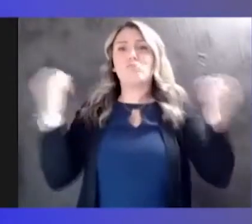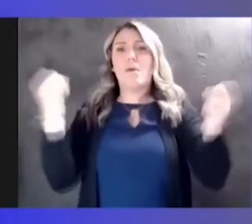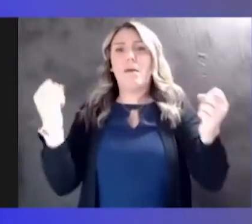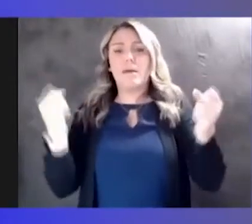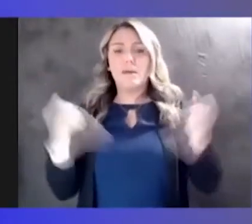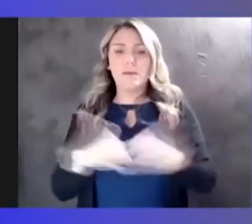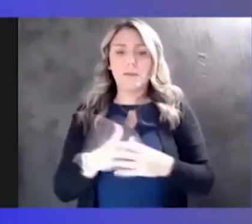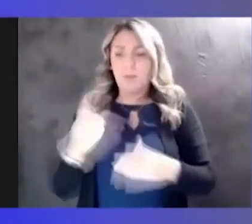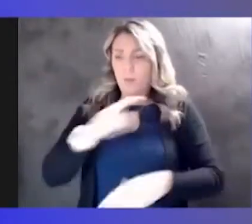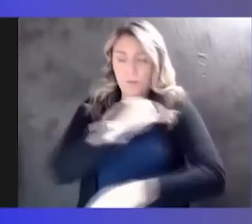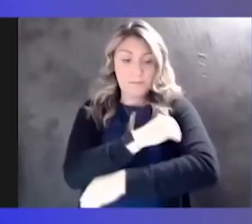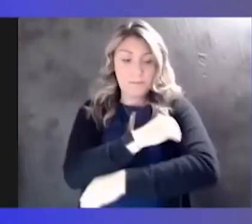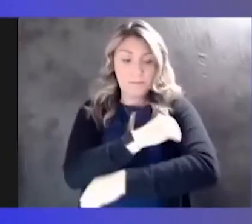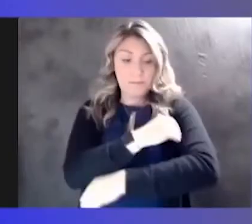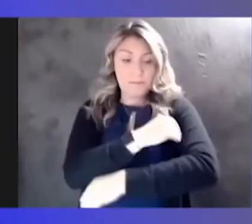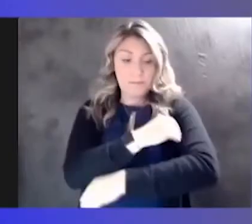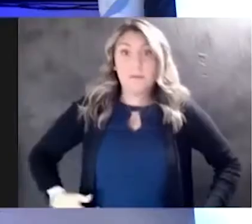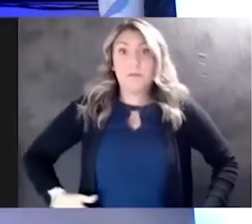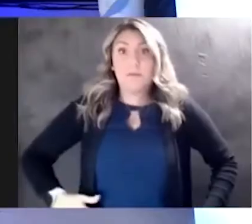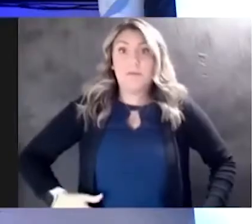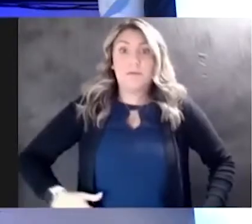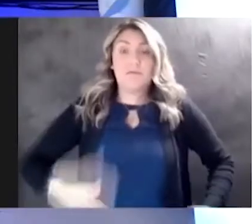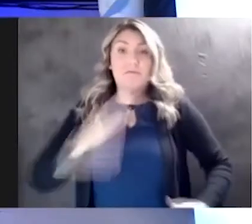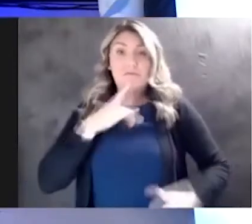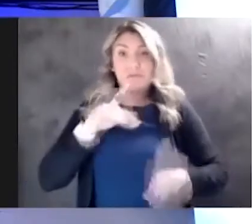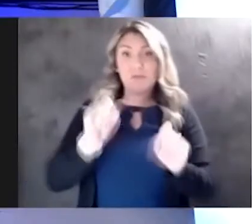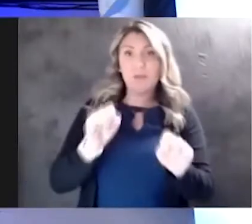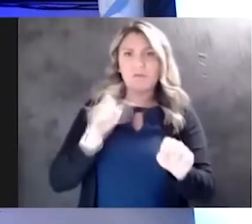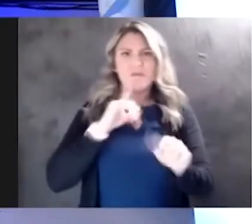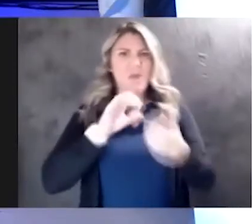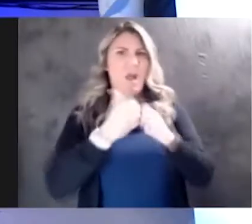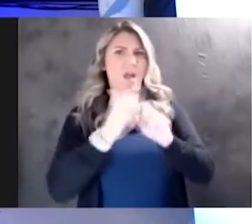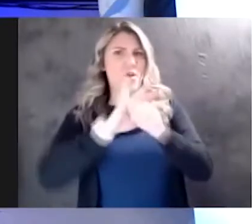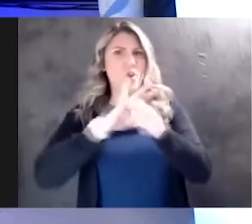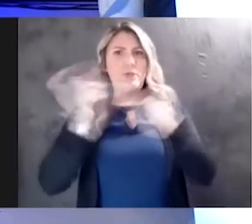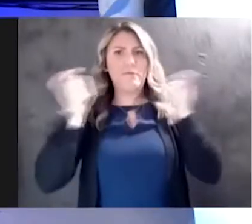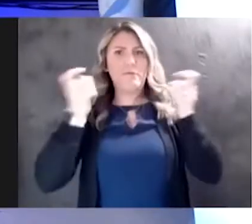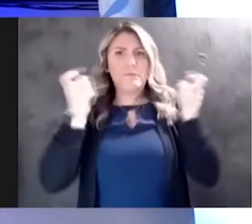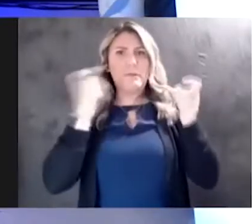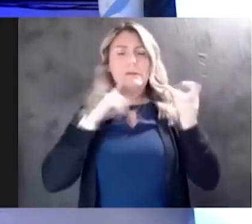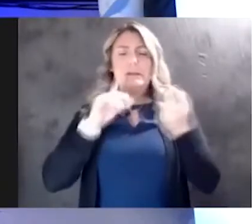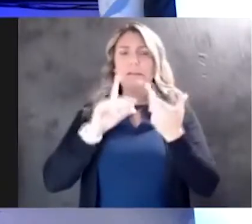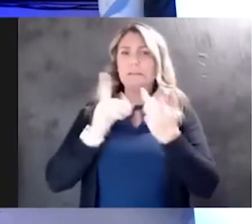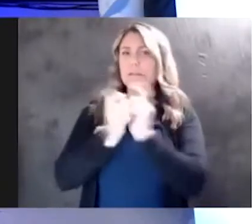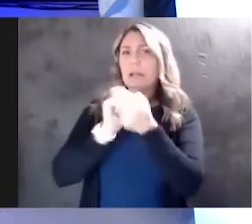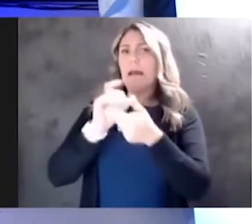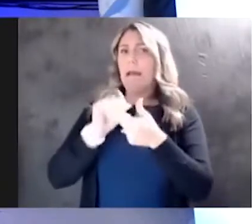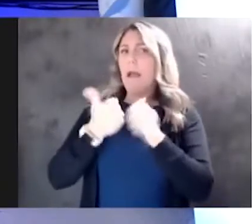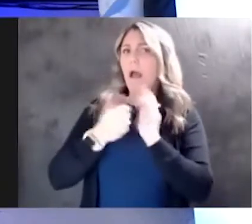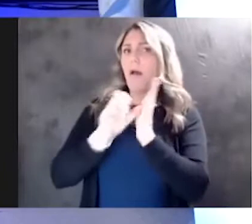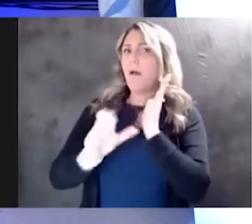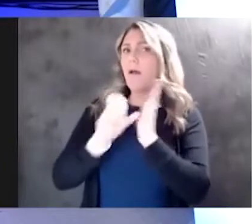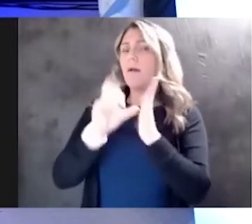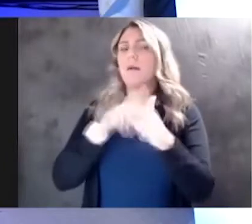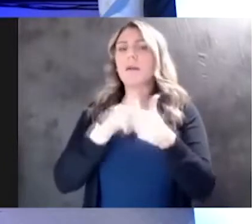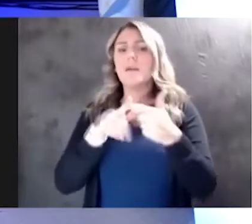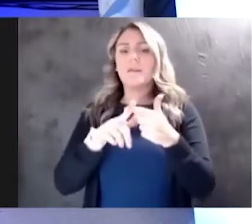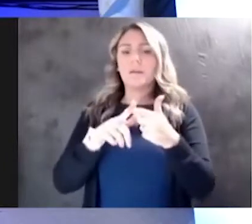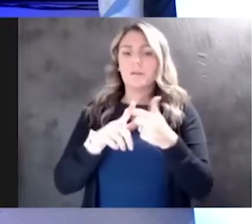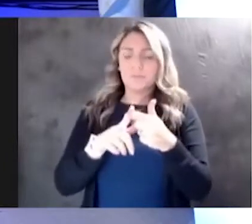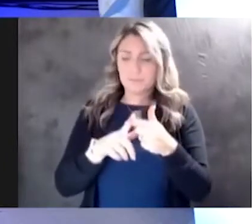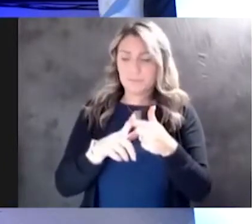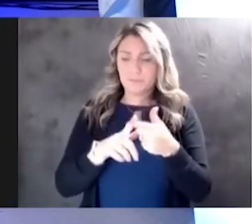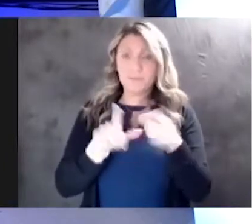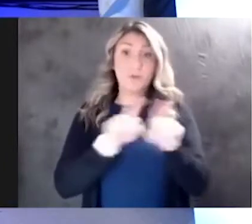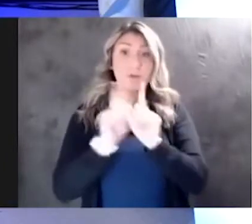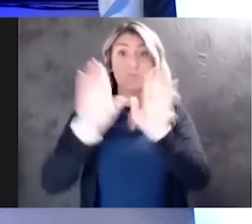groups as possible. So how did COVID regulations change how you operated, but also really provided the care, the